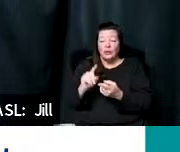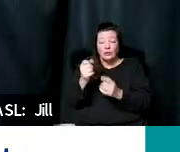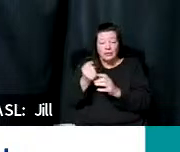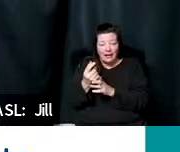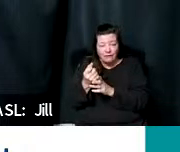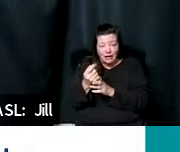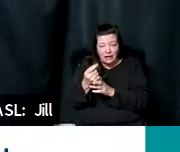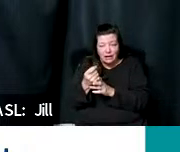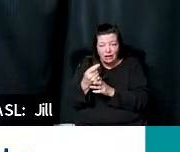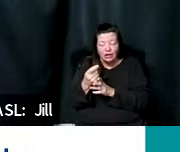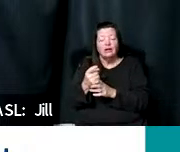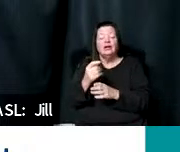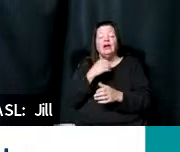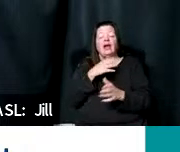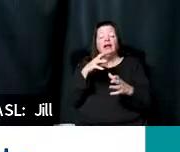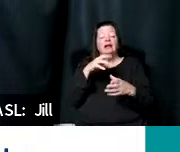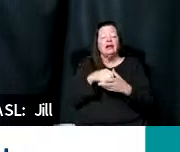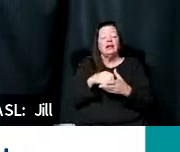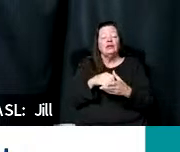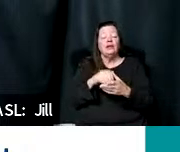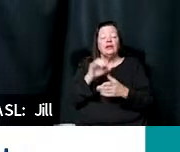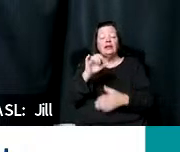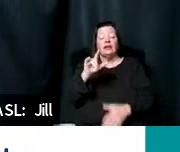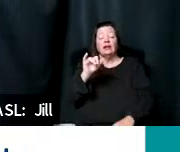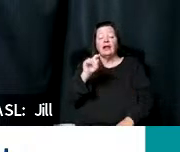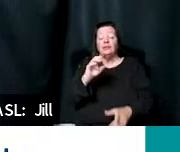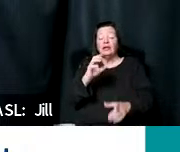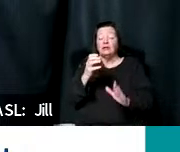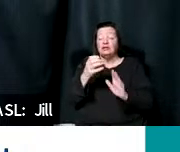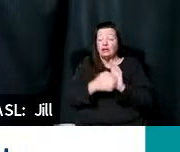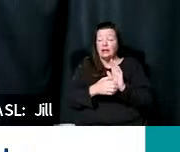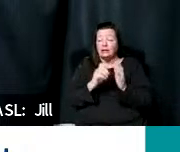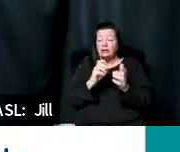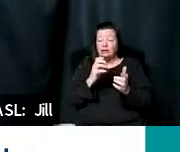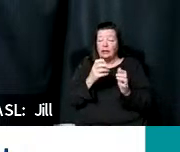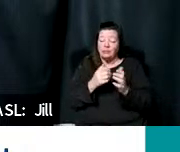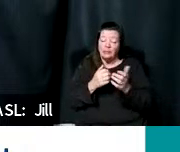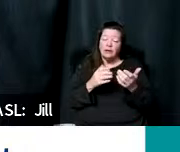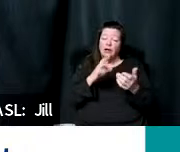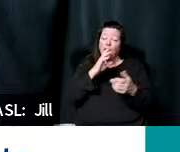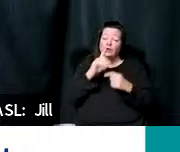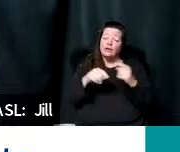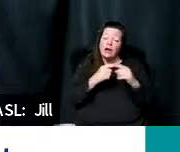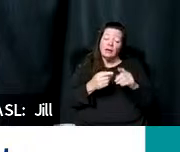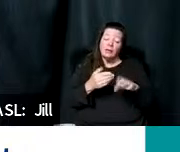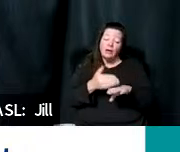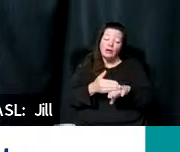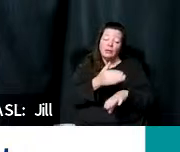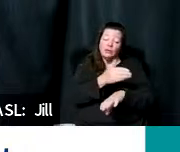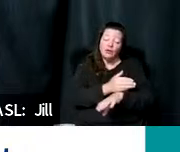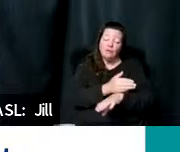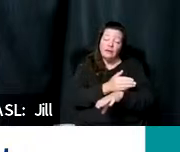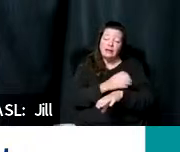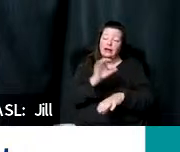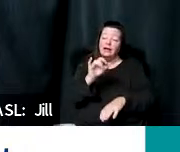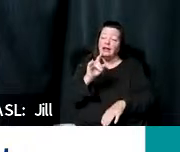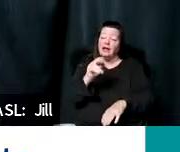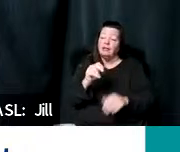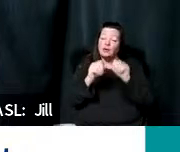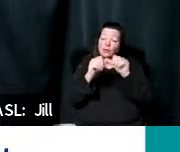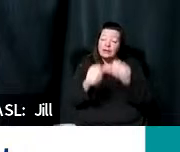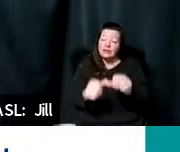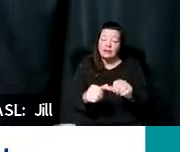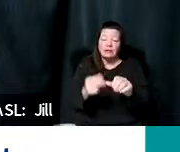draft supplemental chapter on climate change, we talk about improvements in climate resilience using